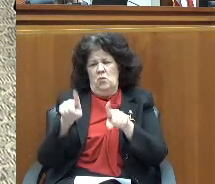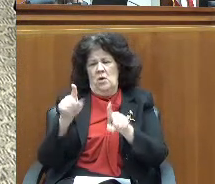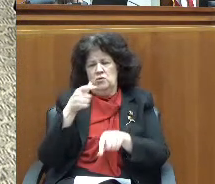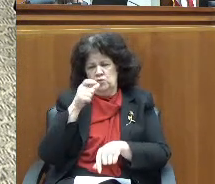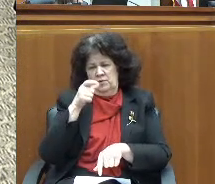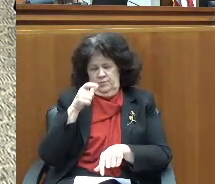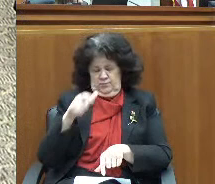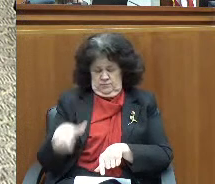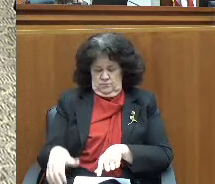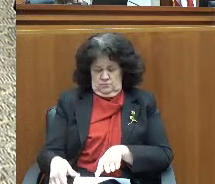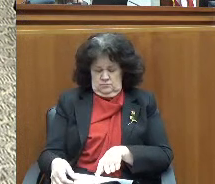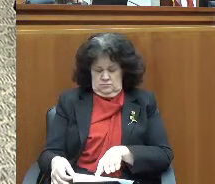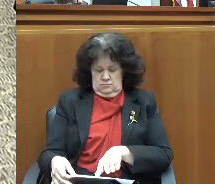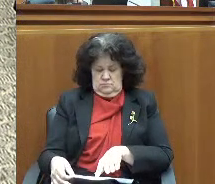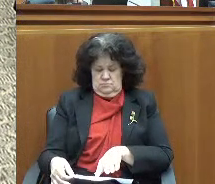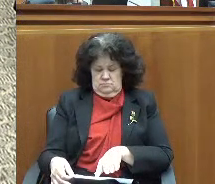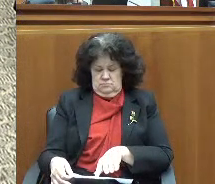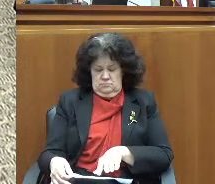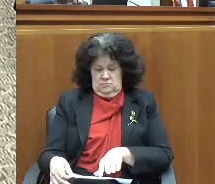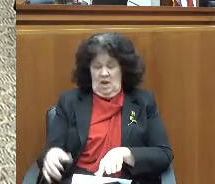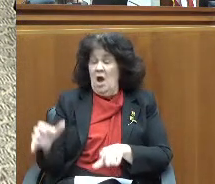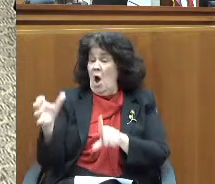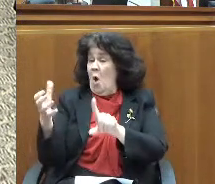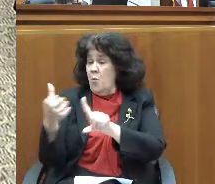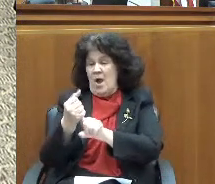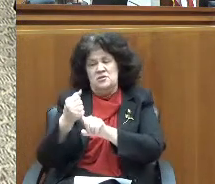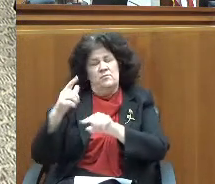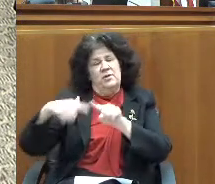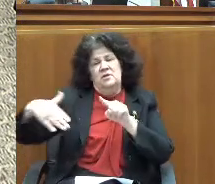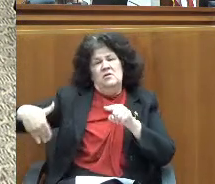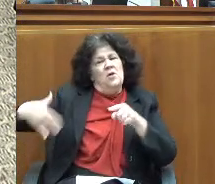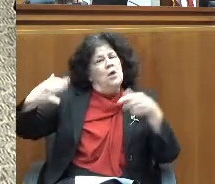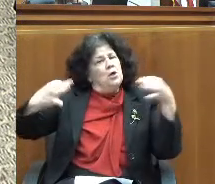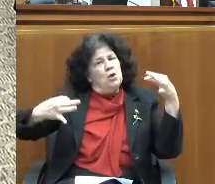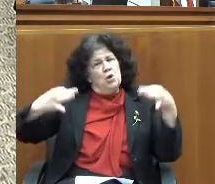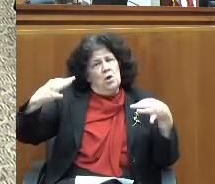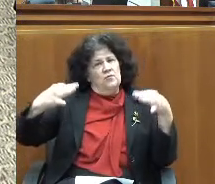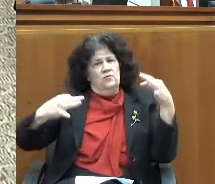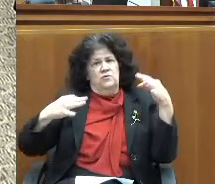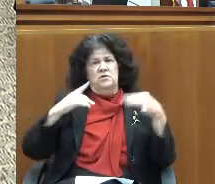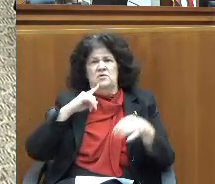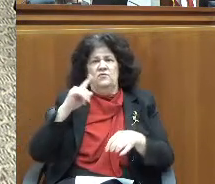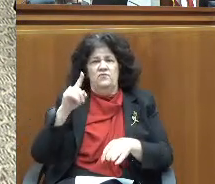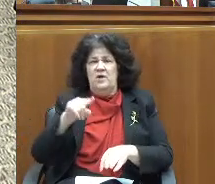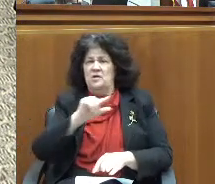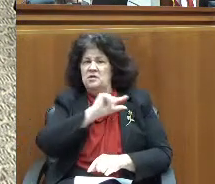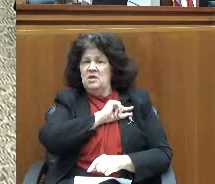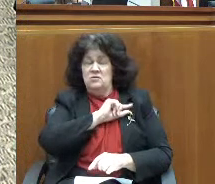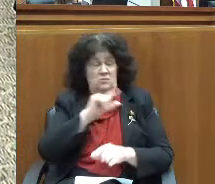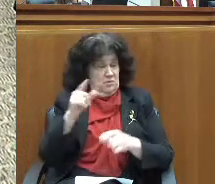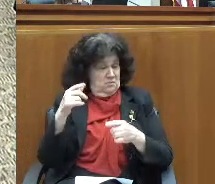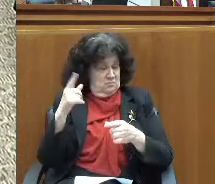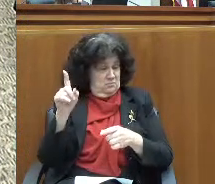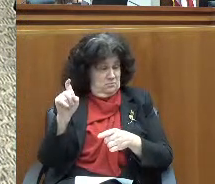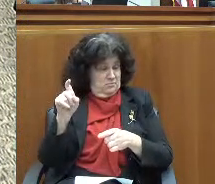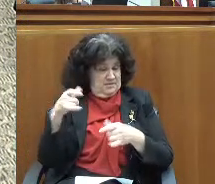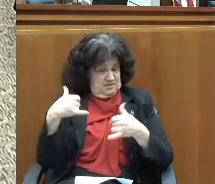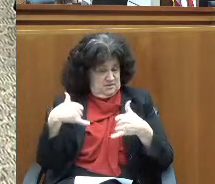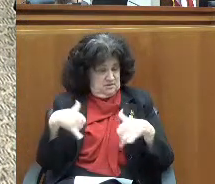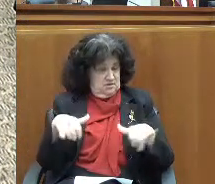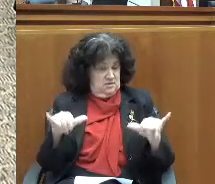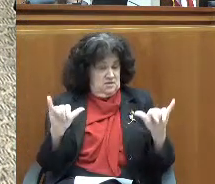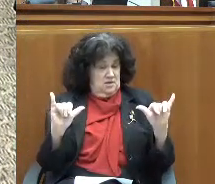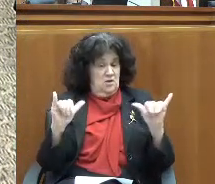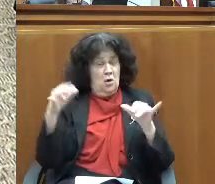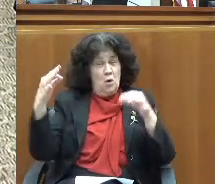intoxicated. But he wasn't I convicted. don't have any conviction of that. Do we know if it's still